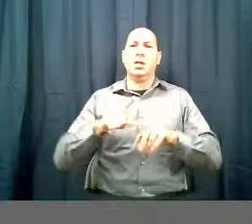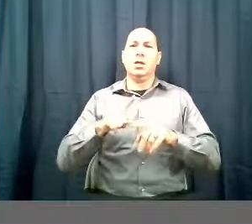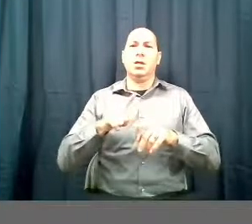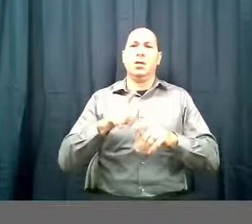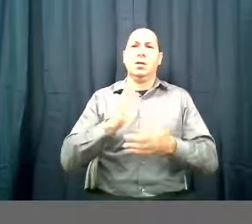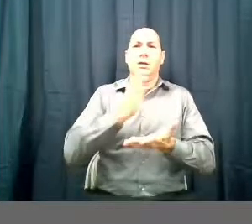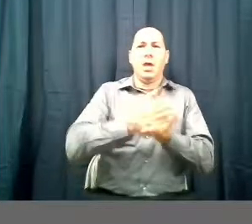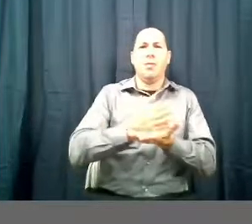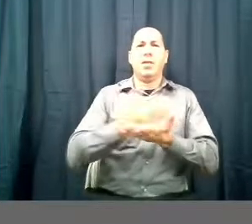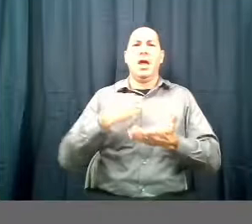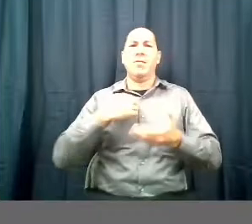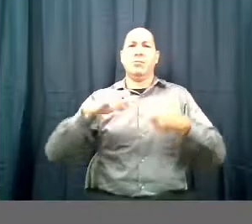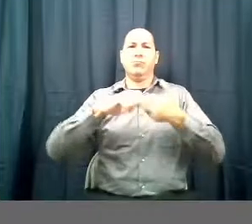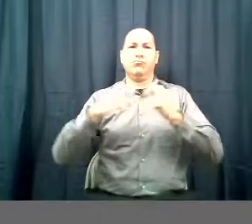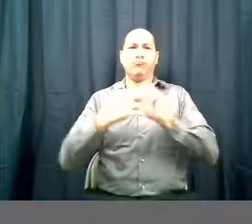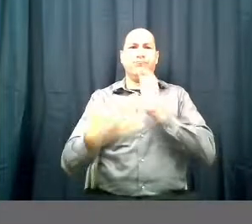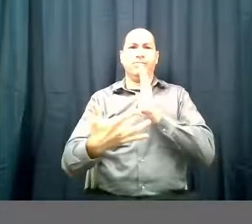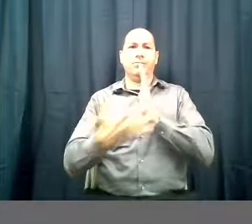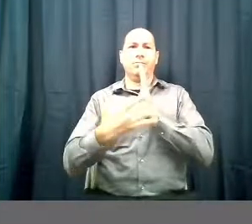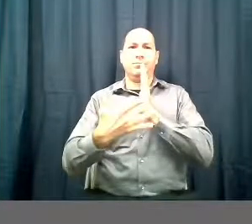problem.